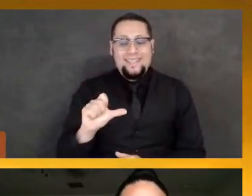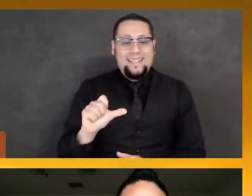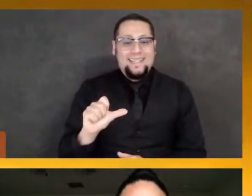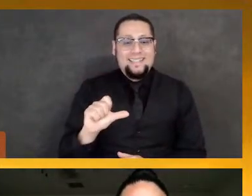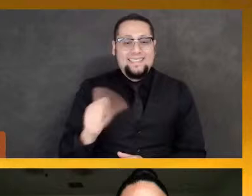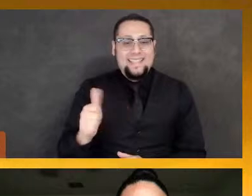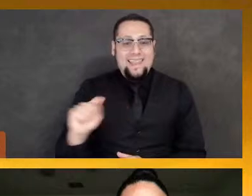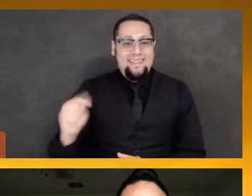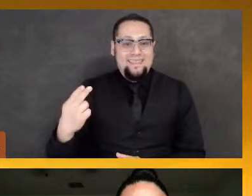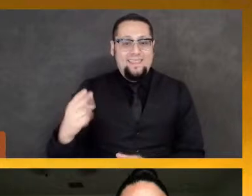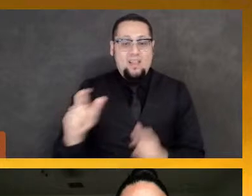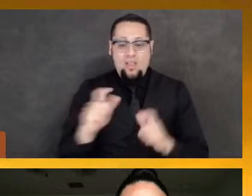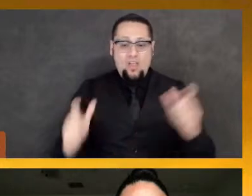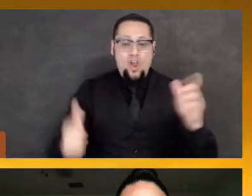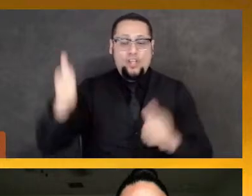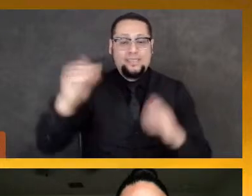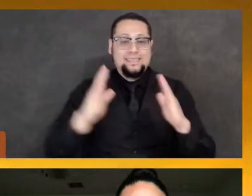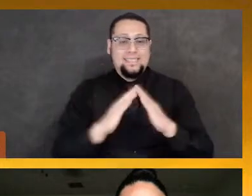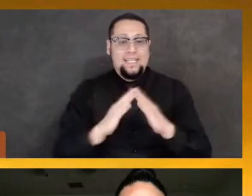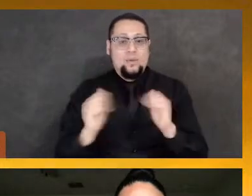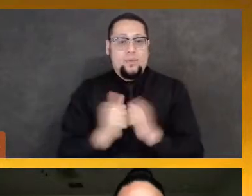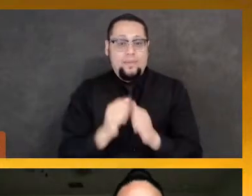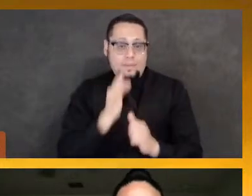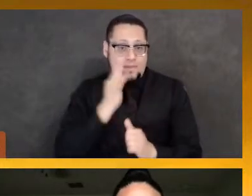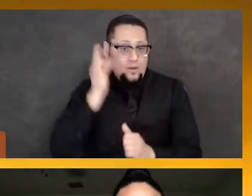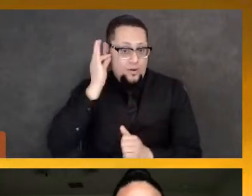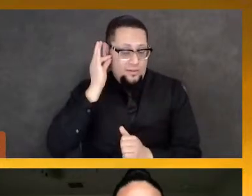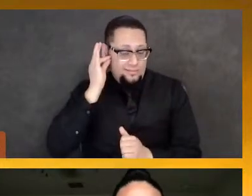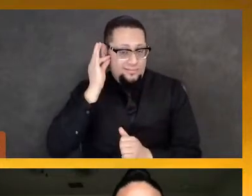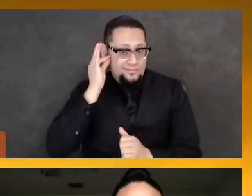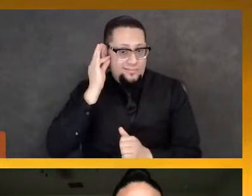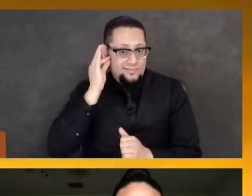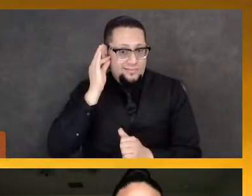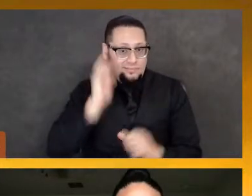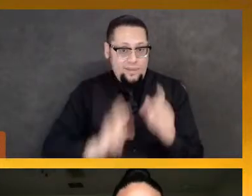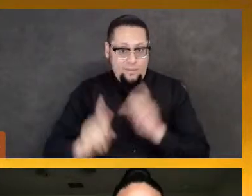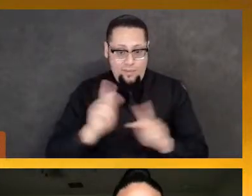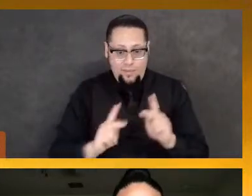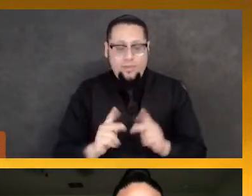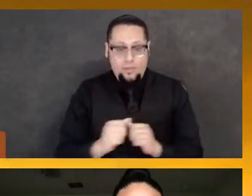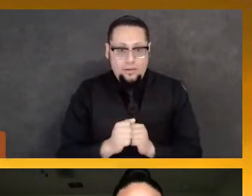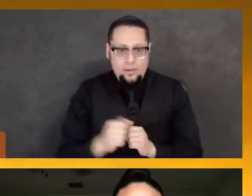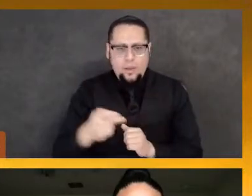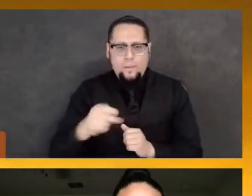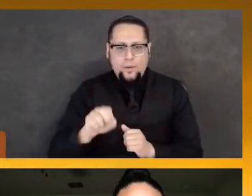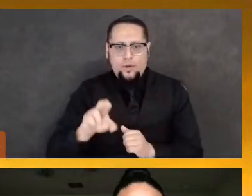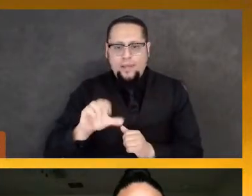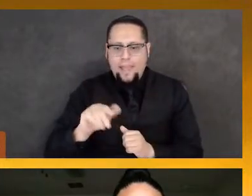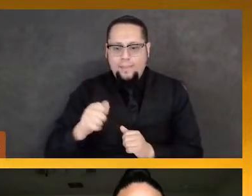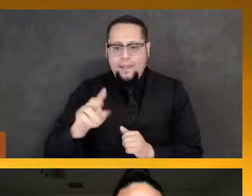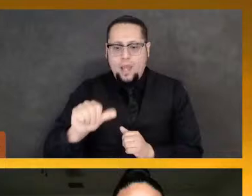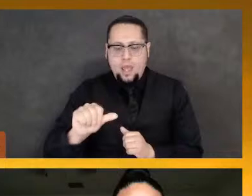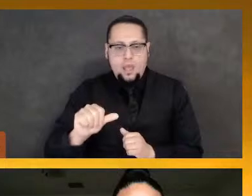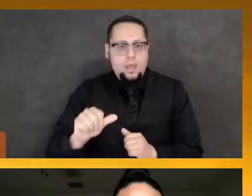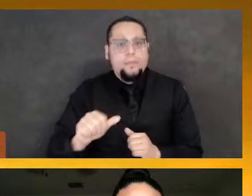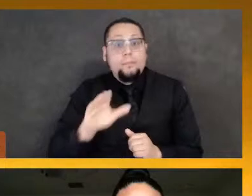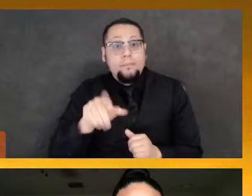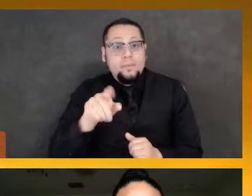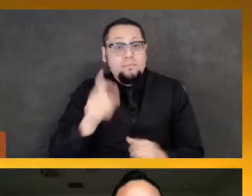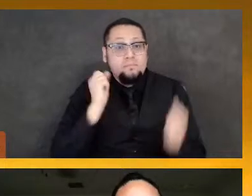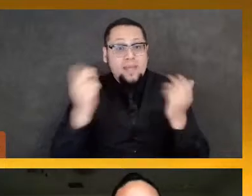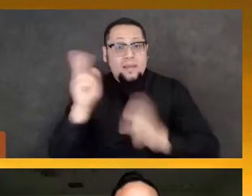with an American Indian population in the country per capita. Nobody would know that. You don't know